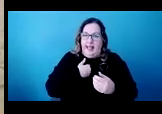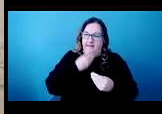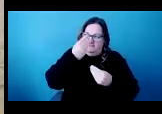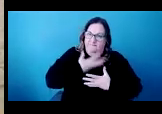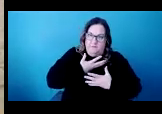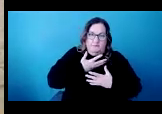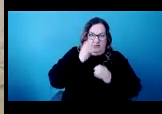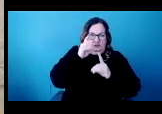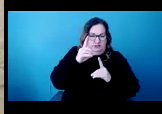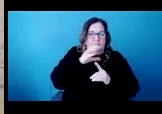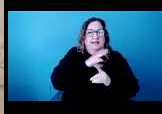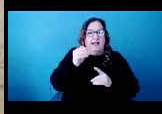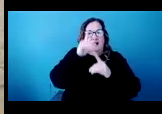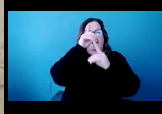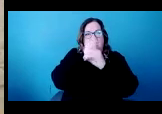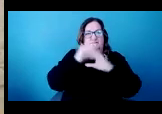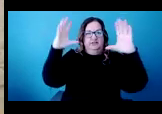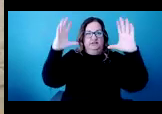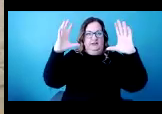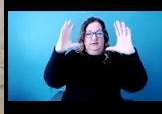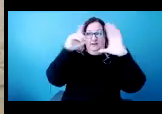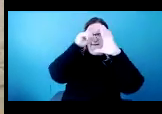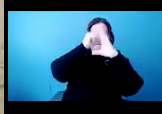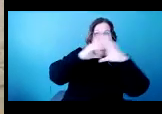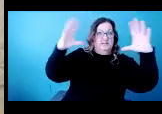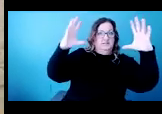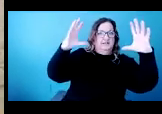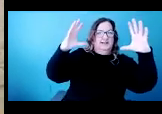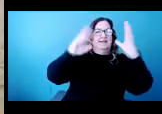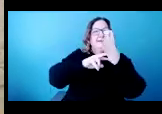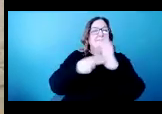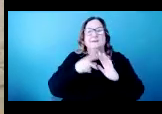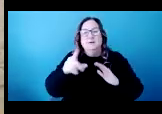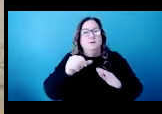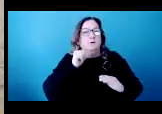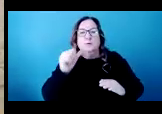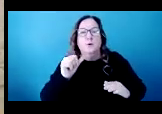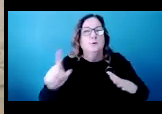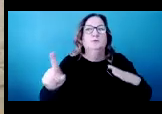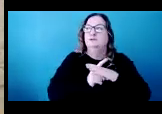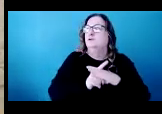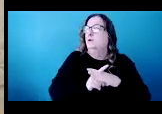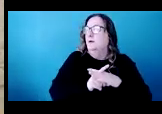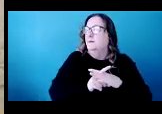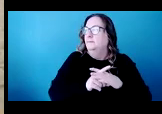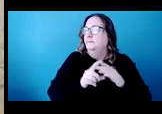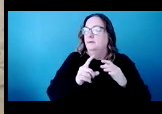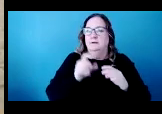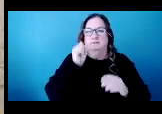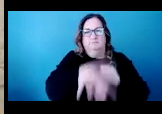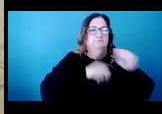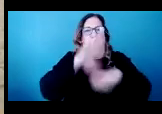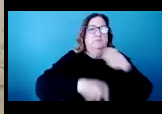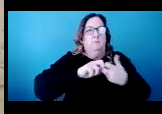visionary. And visionary just means that you don't just come to the table with problems.